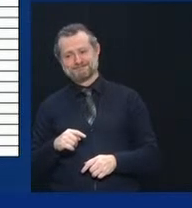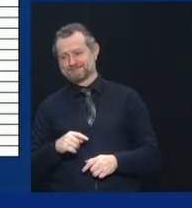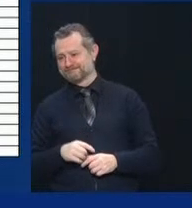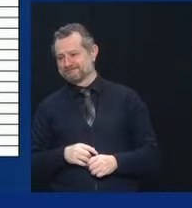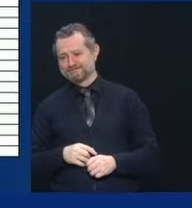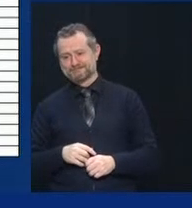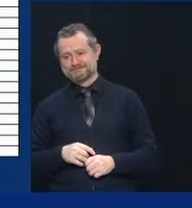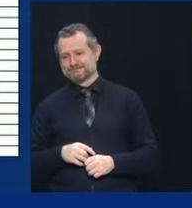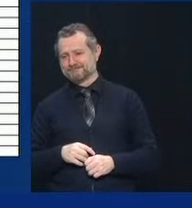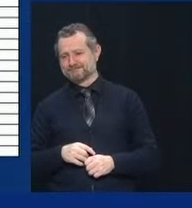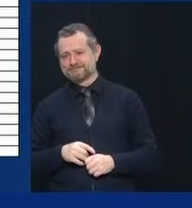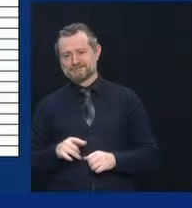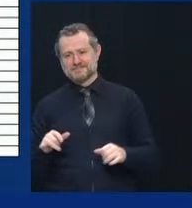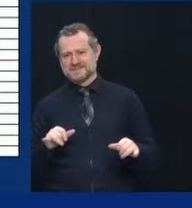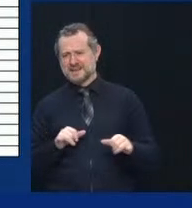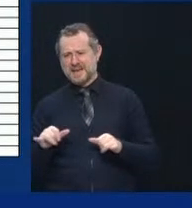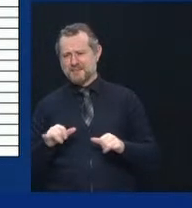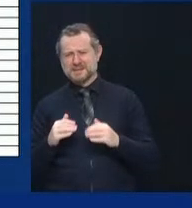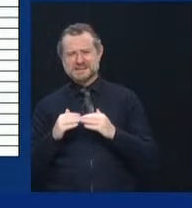same system.